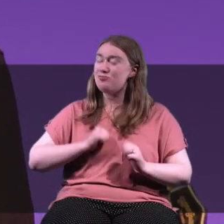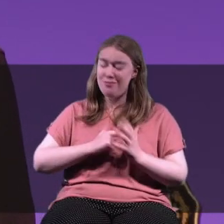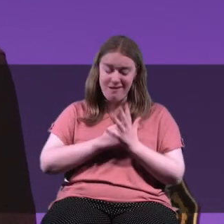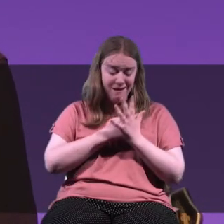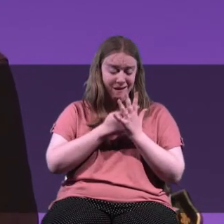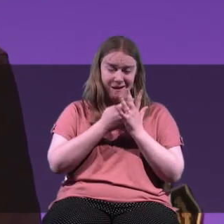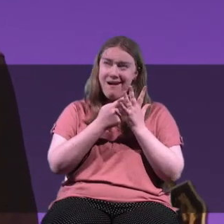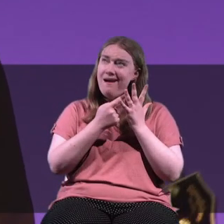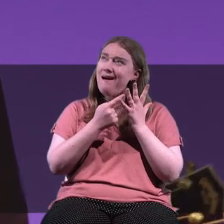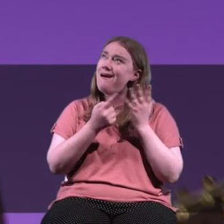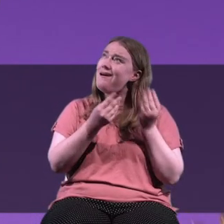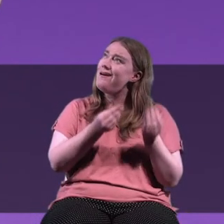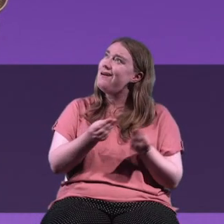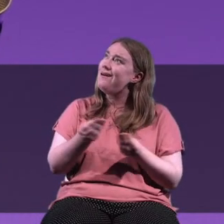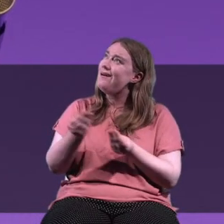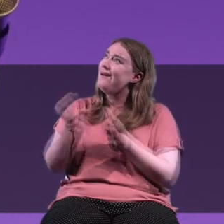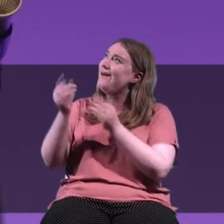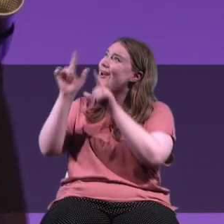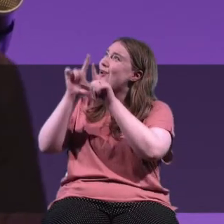my pride.